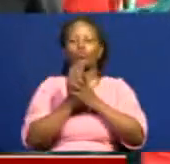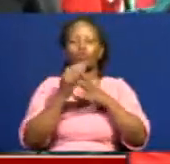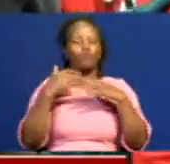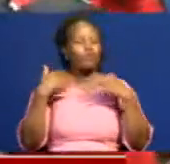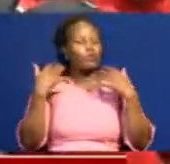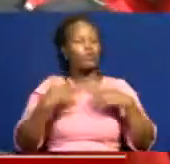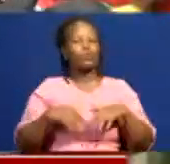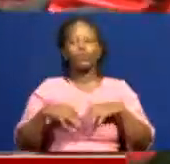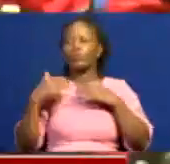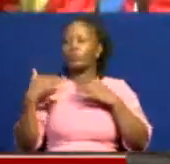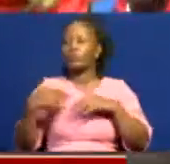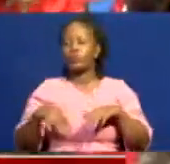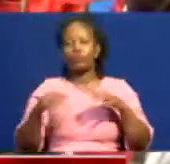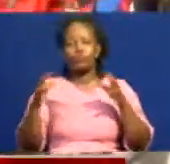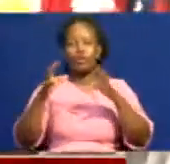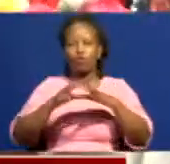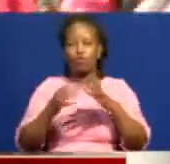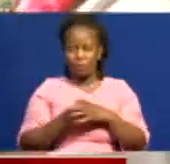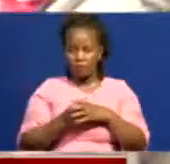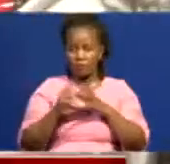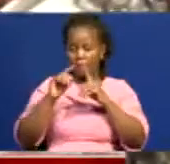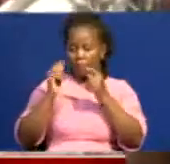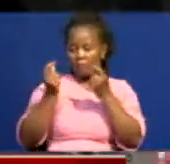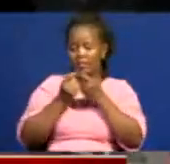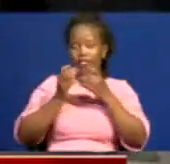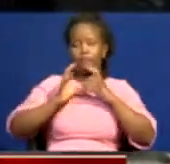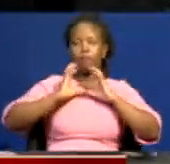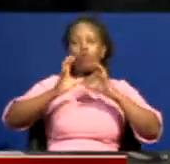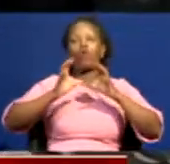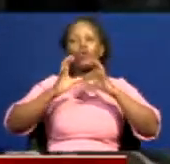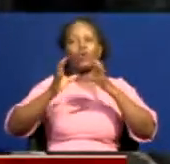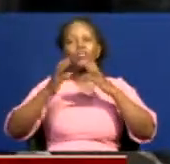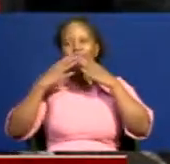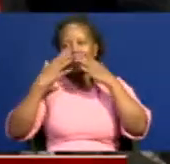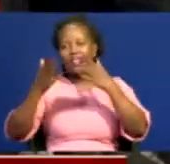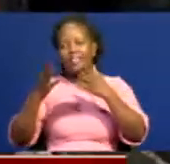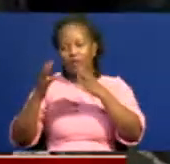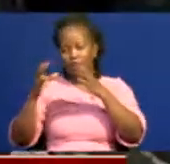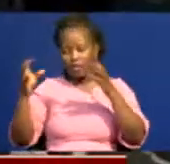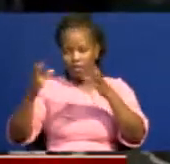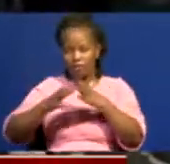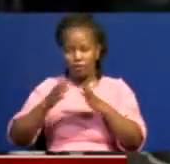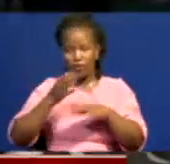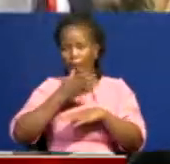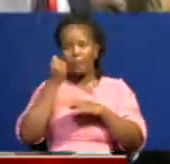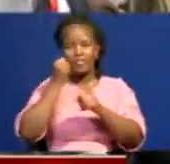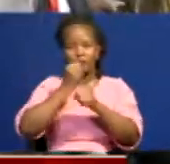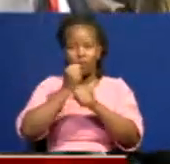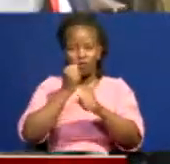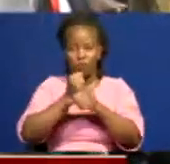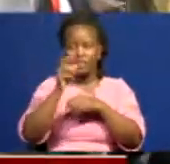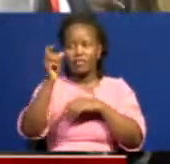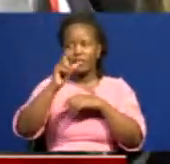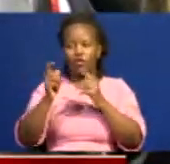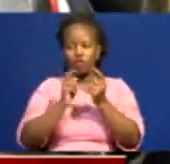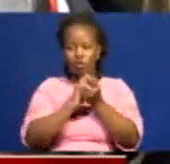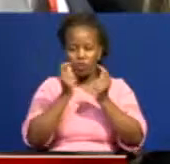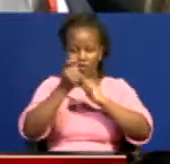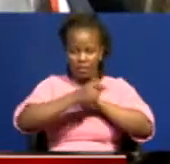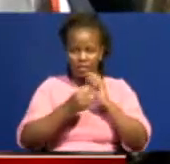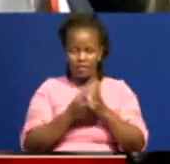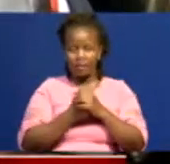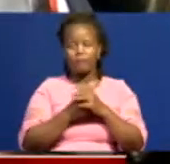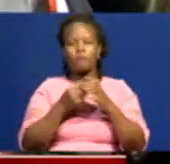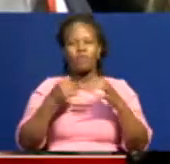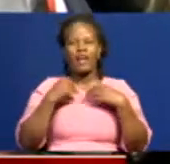all the swimmers. Team coach Peter Mwangangi hailed the Kenyan swimmers for their stellar performance in the regional championship. Changes have been undergoing. We are changing